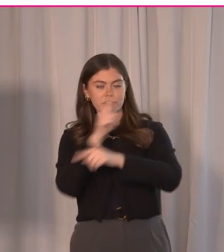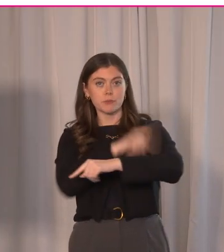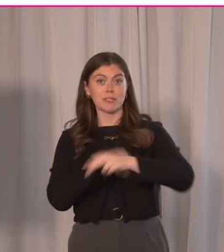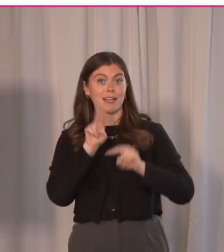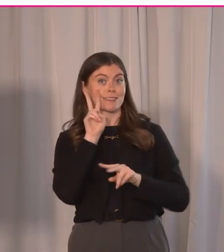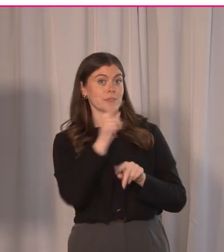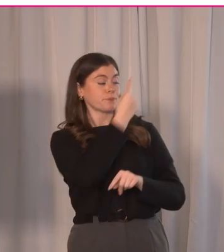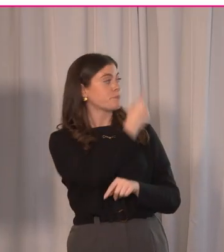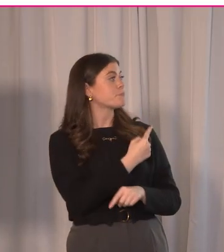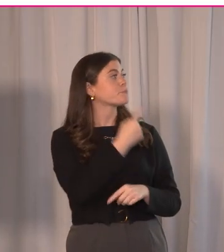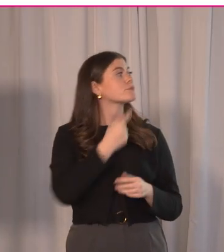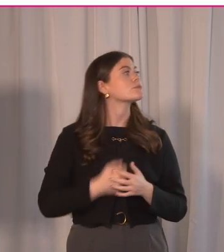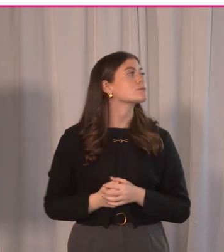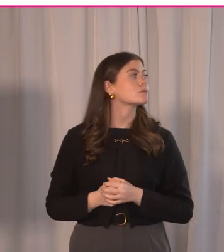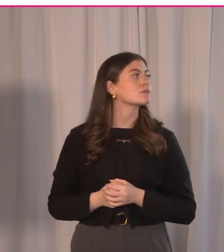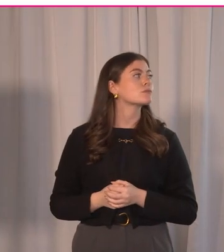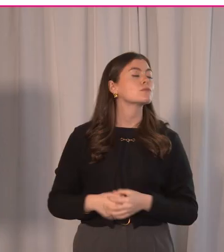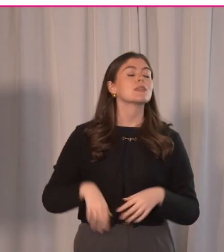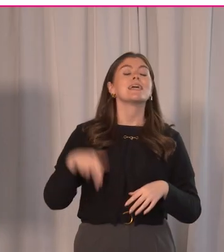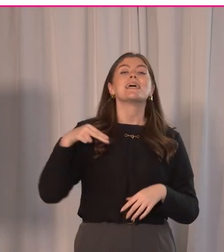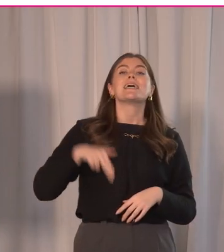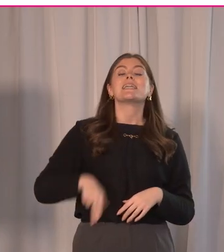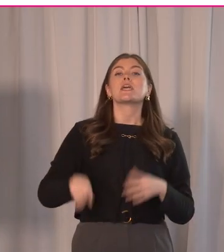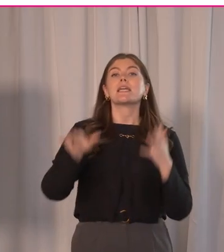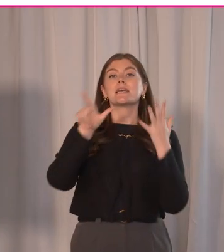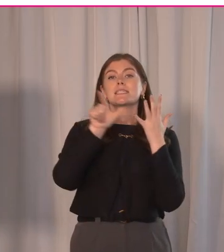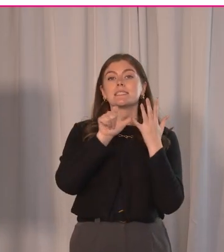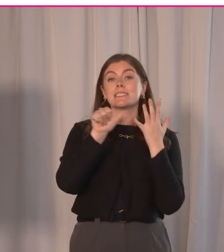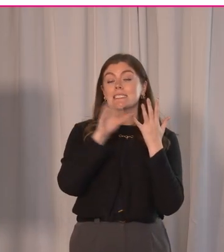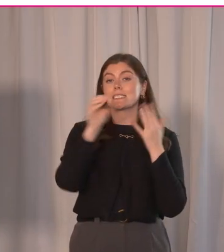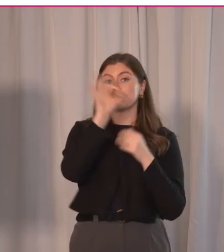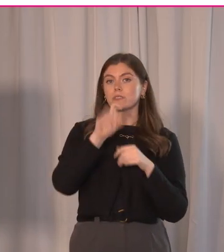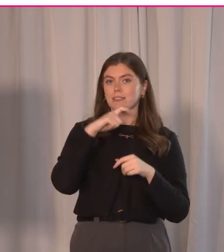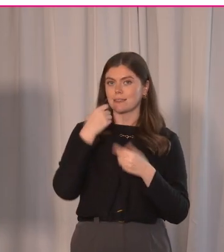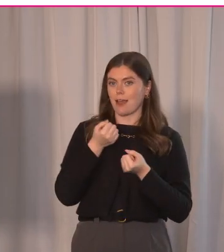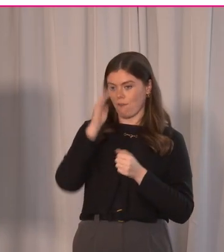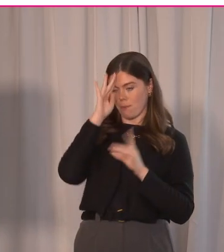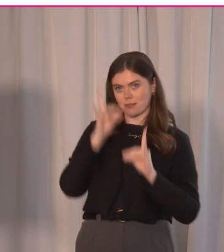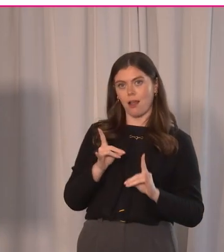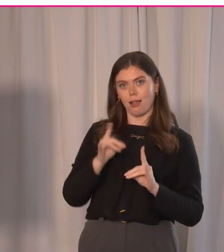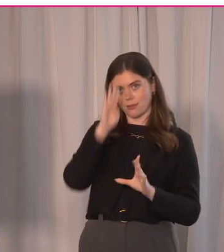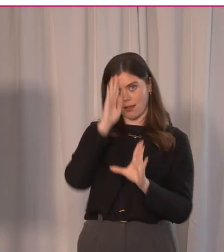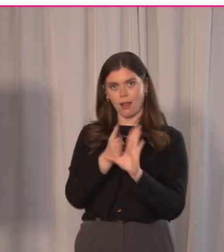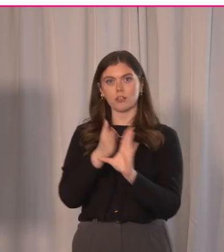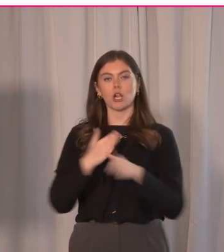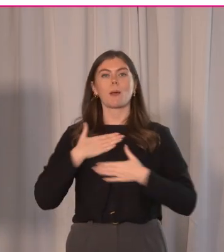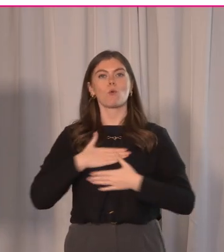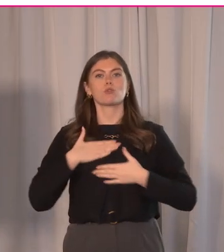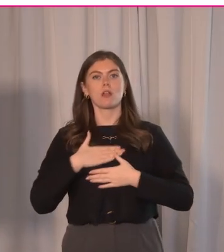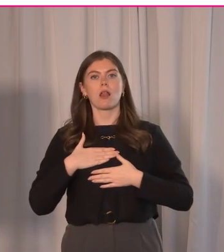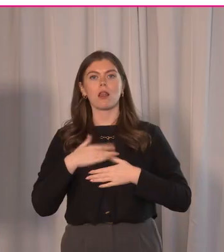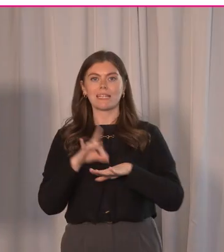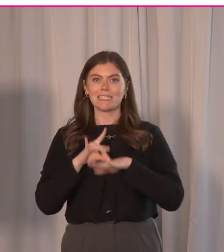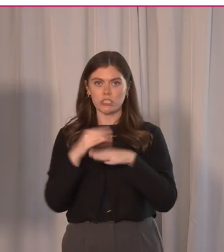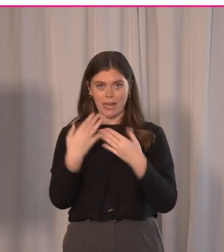see there that almost 60% reported a mental health, psychological, or emotional condition, and just over a quarter